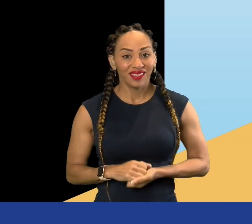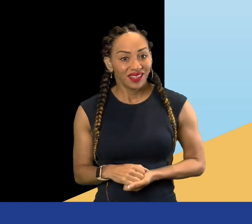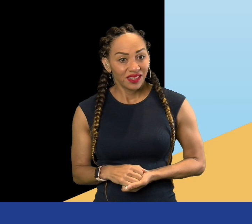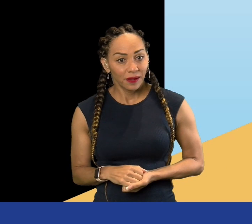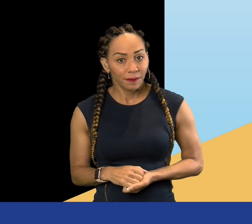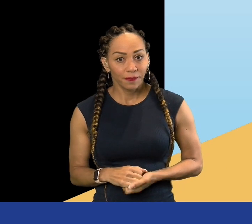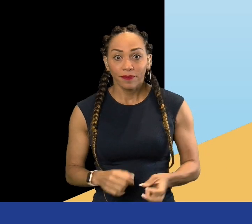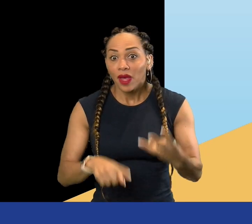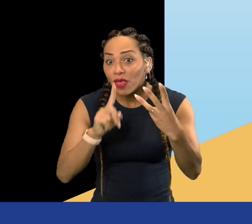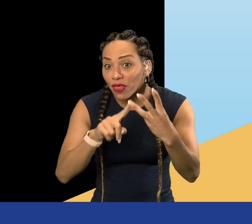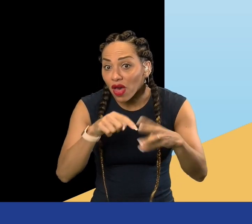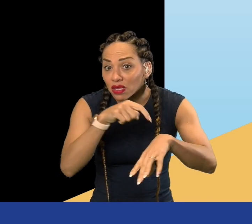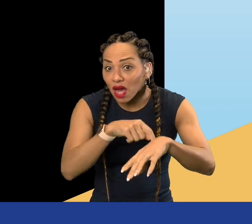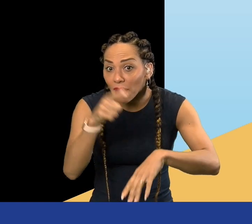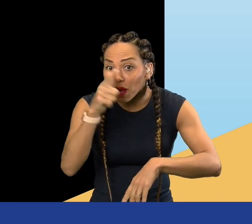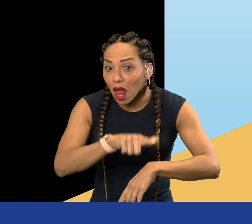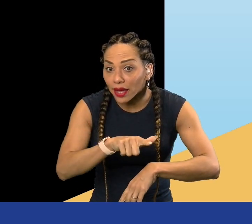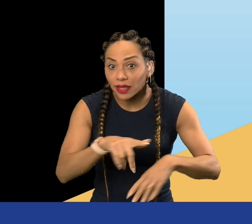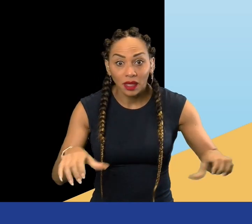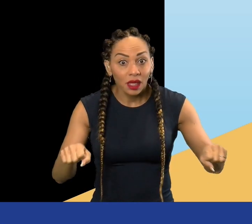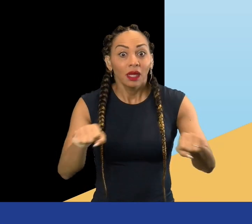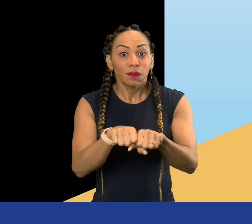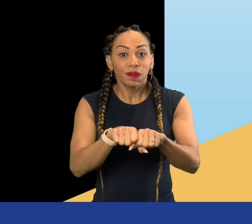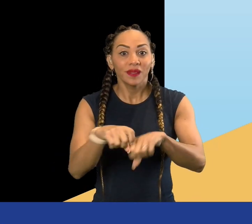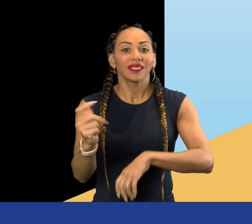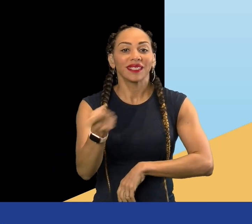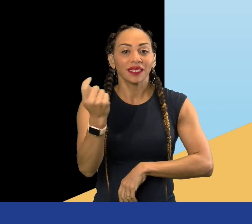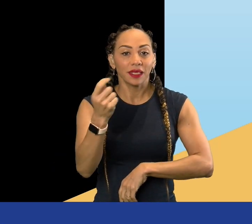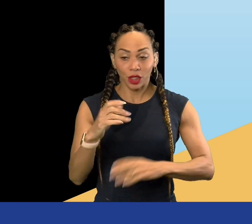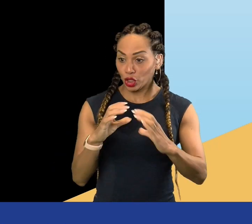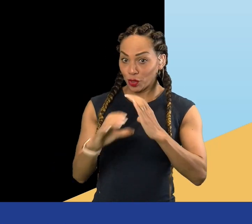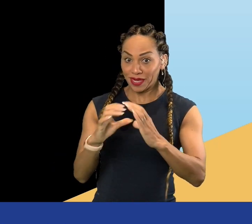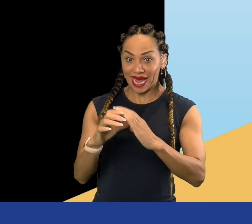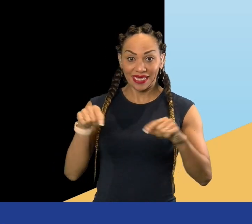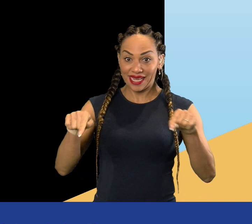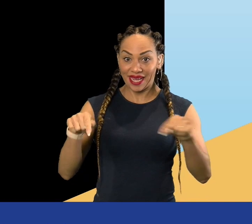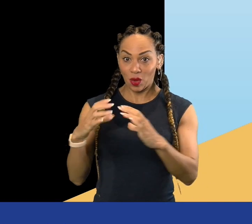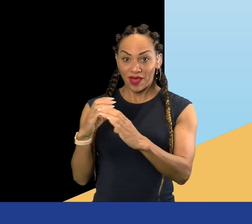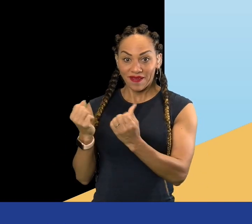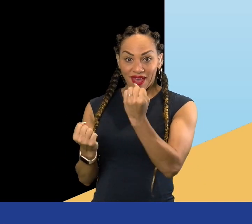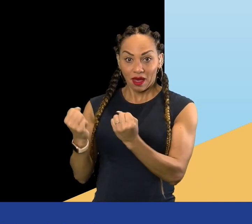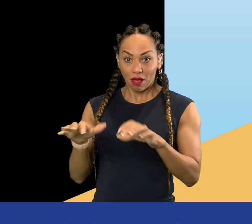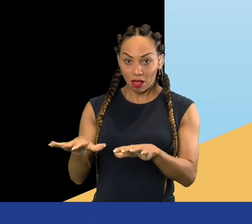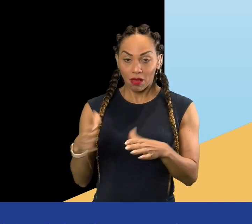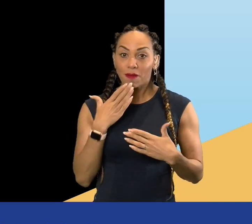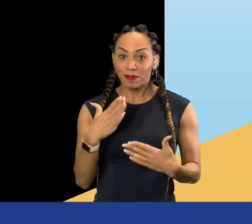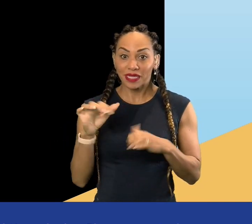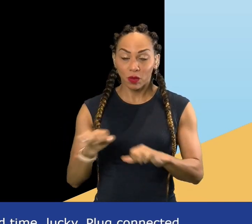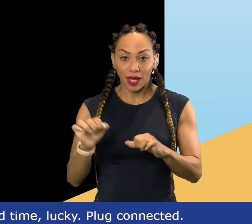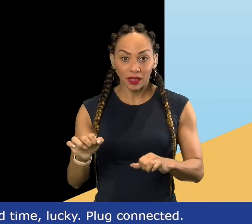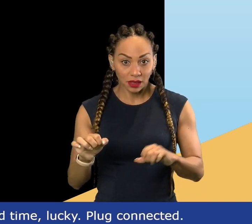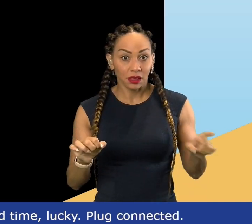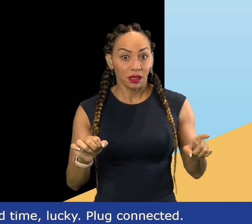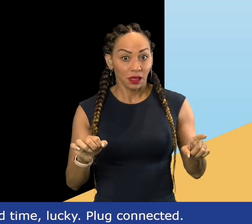Third time lucky. Plug connected. Success. Communicating with vehicle. Please wait. Right. Please pay. I got this far